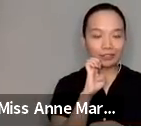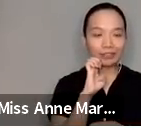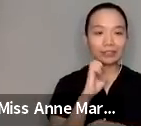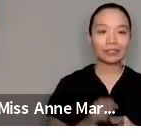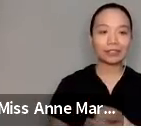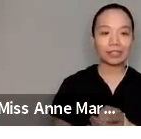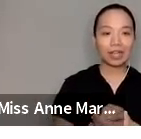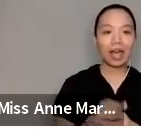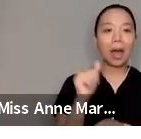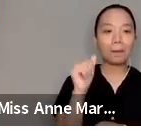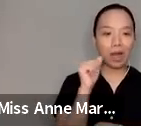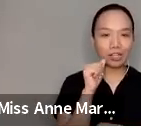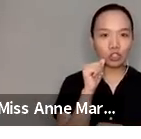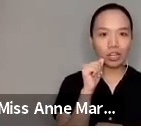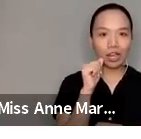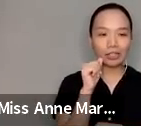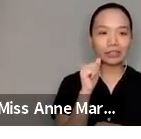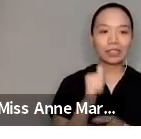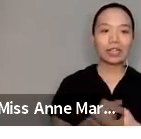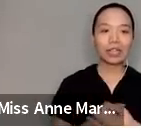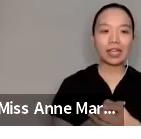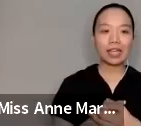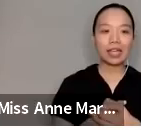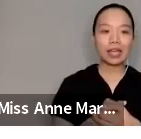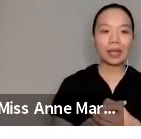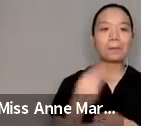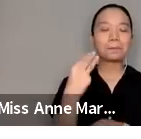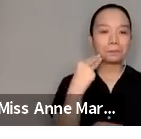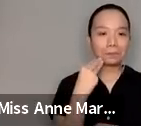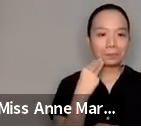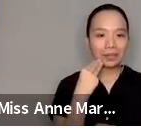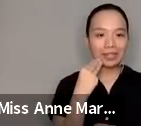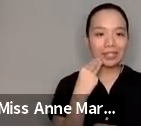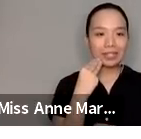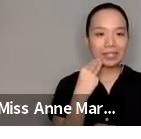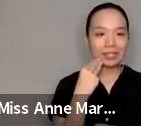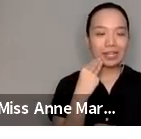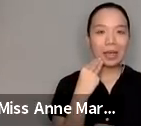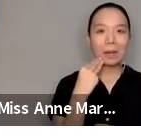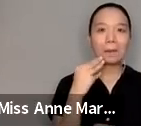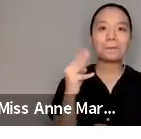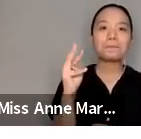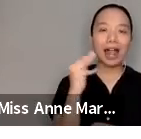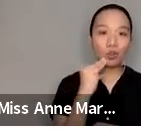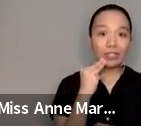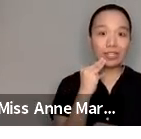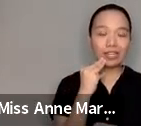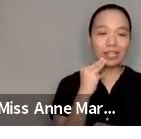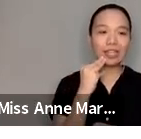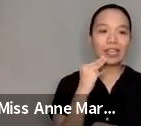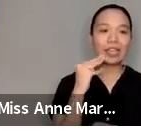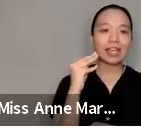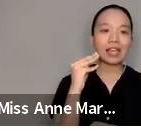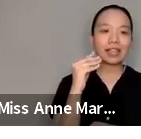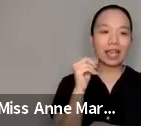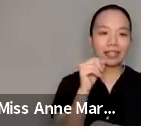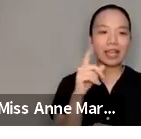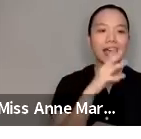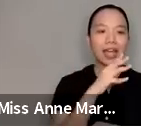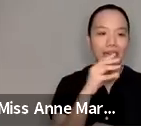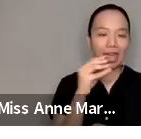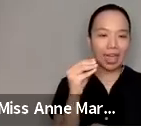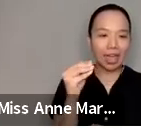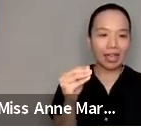Gasingan Abrasha, LPT, Miss Melody Dumalasa Dasas, LPT, Miss Loida